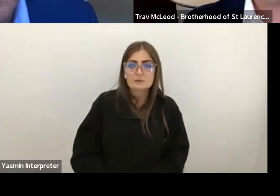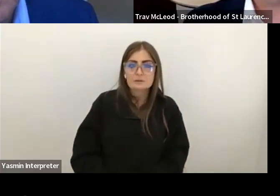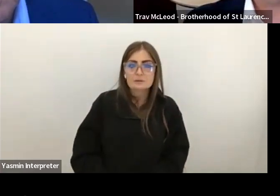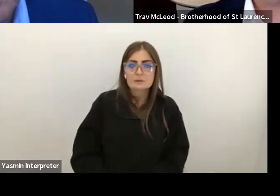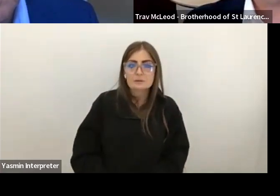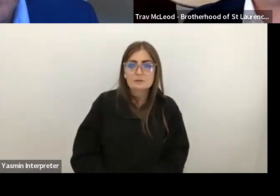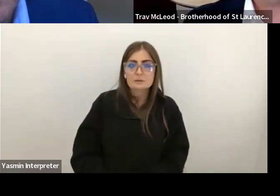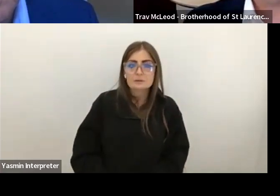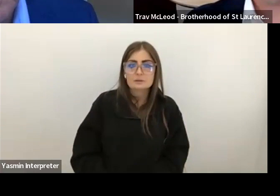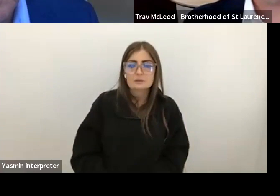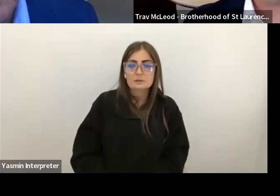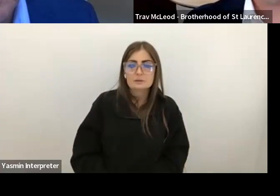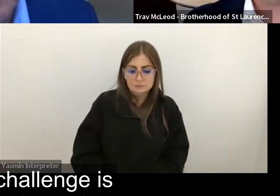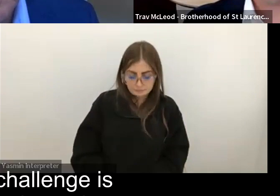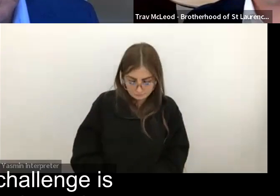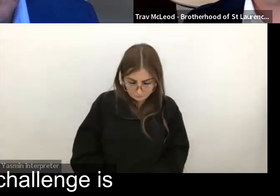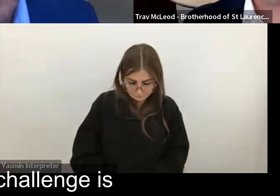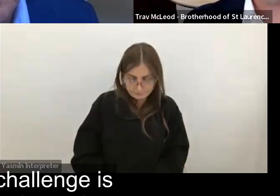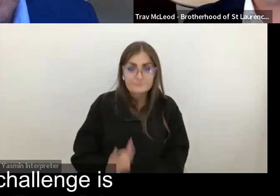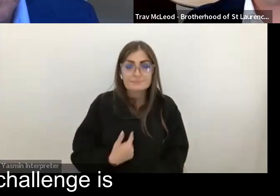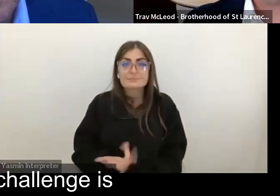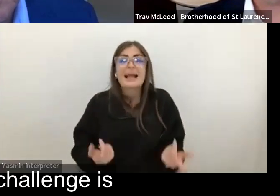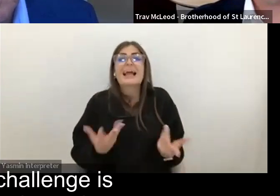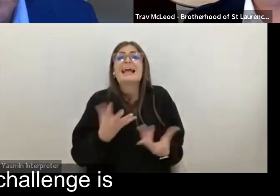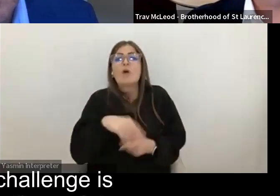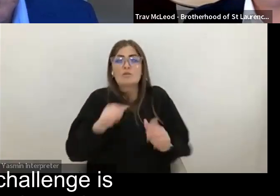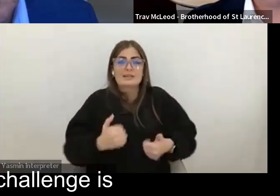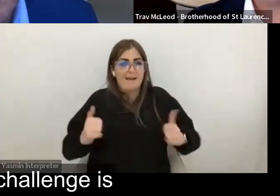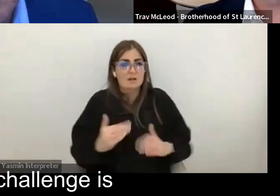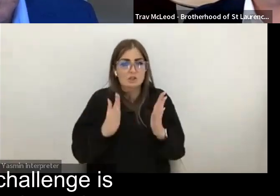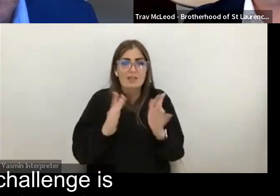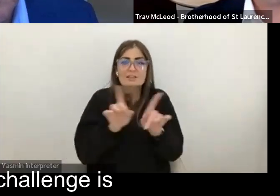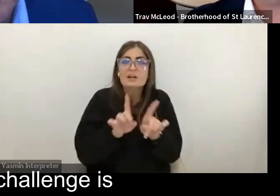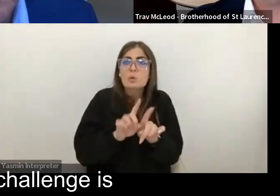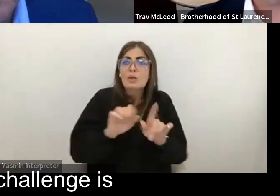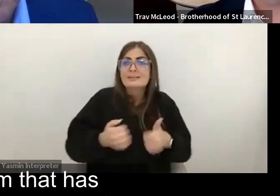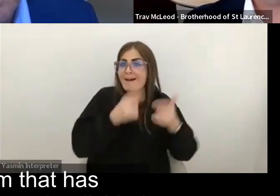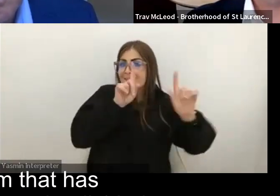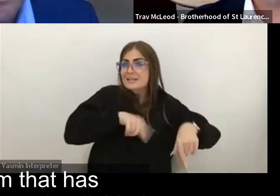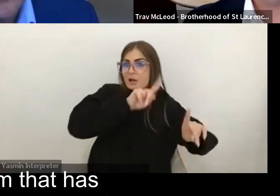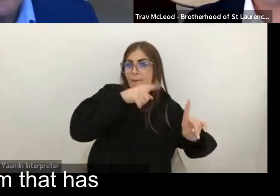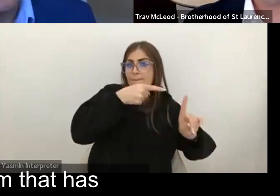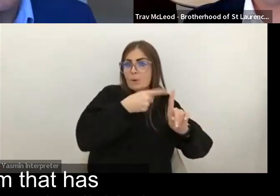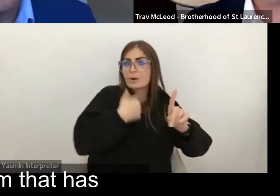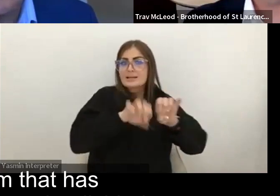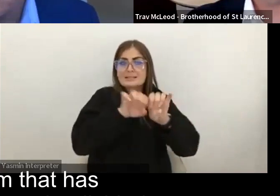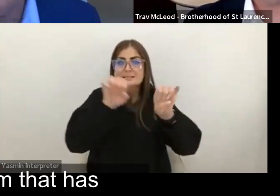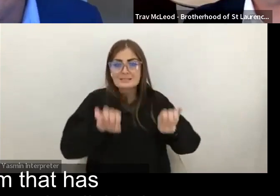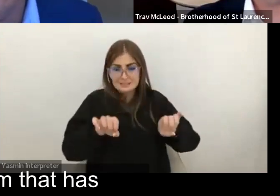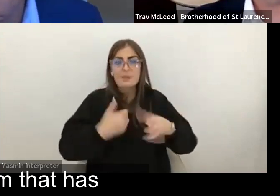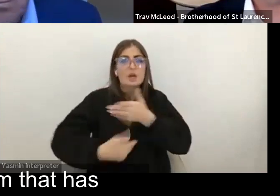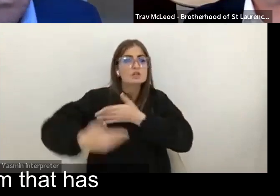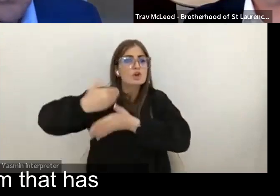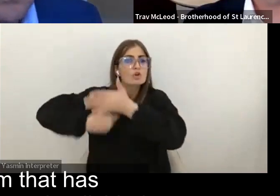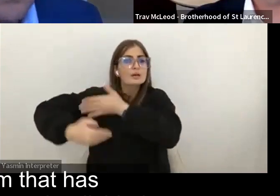we also, part of our challenge is that our starting point is a system that has historically